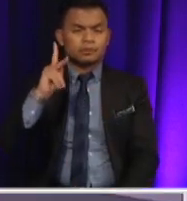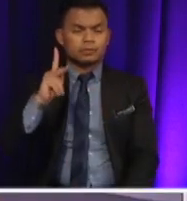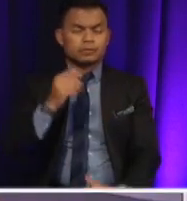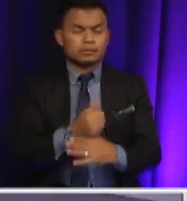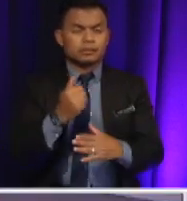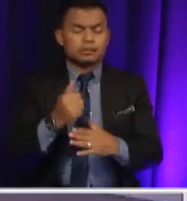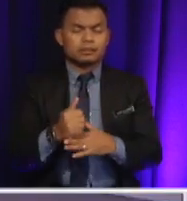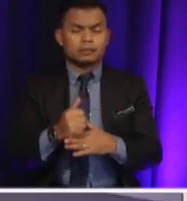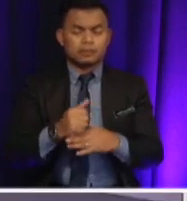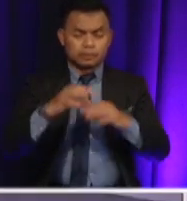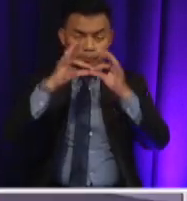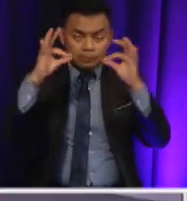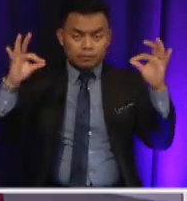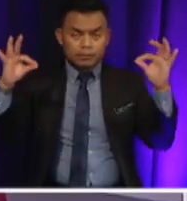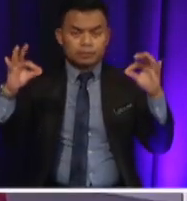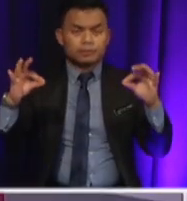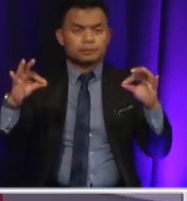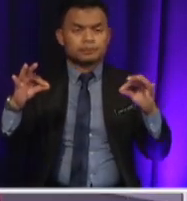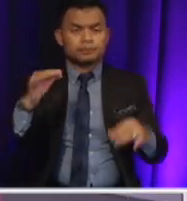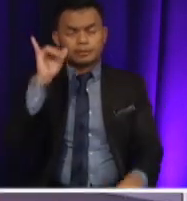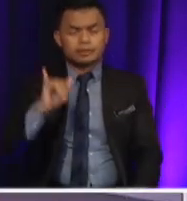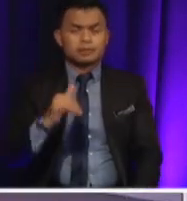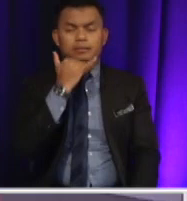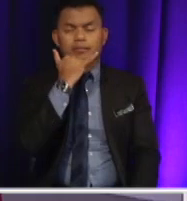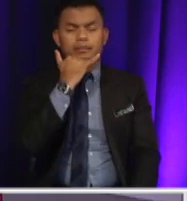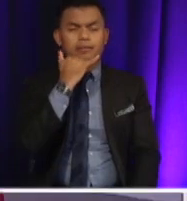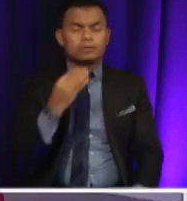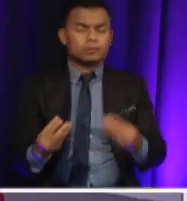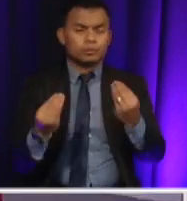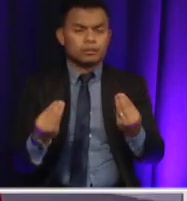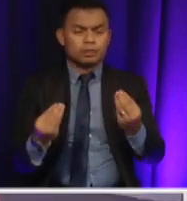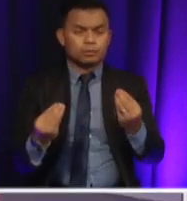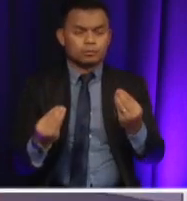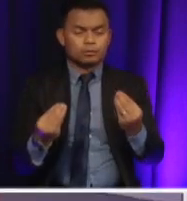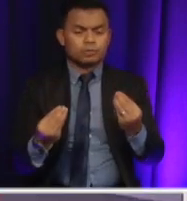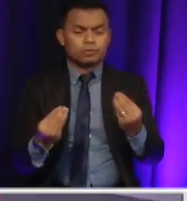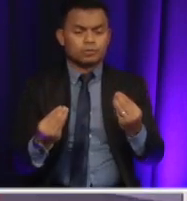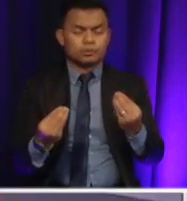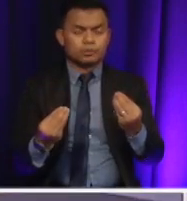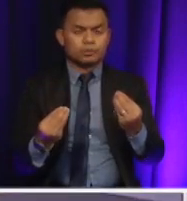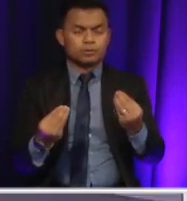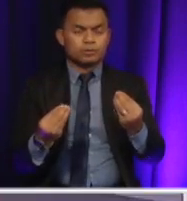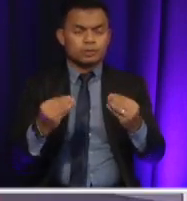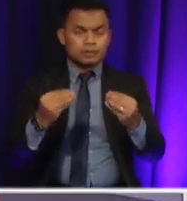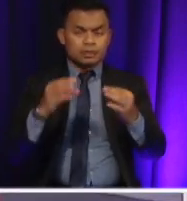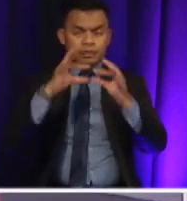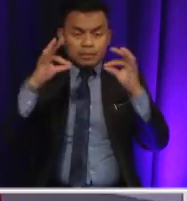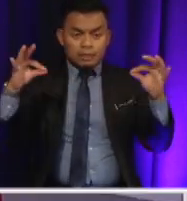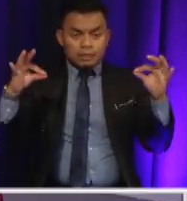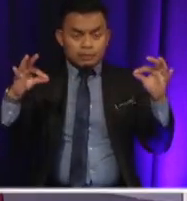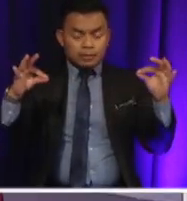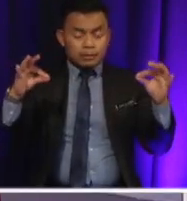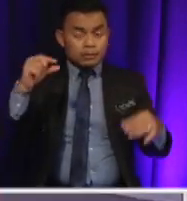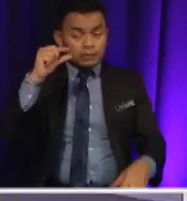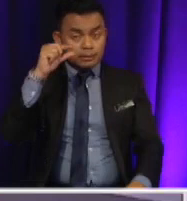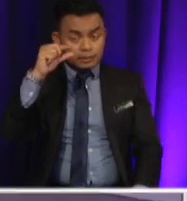grammatically incorrect sentence. Even sometimes the spelling is a little bit incorrect because you want